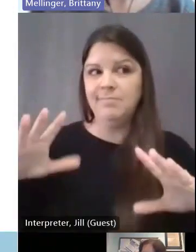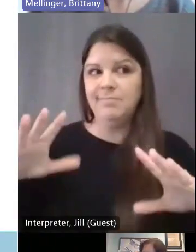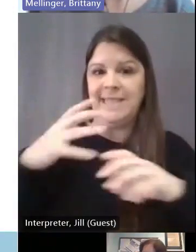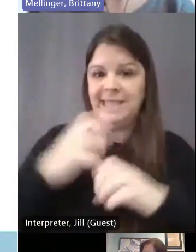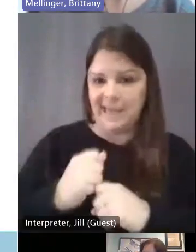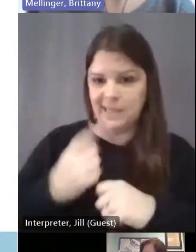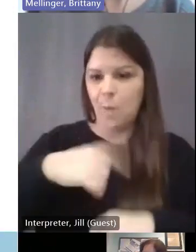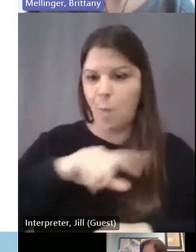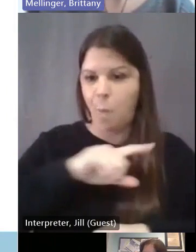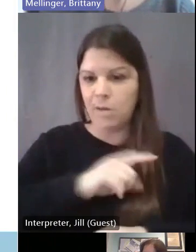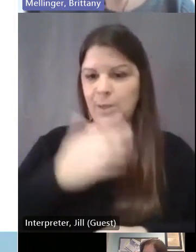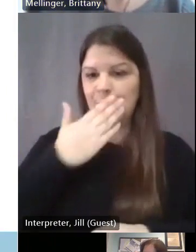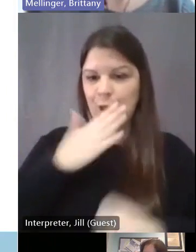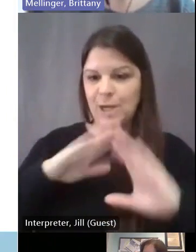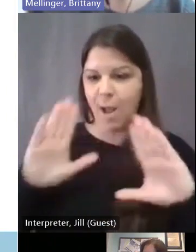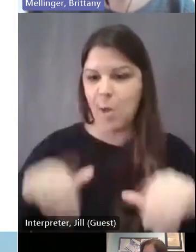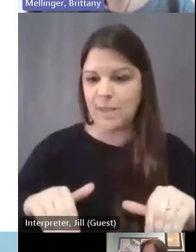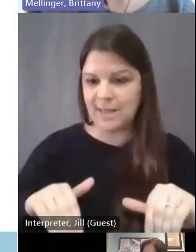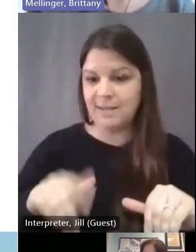in the area of their choosing.